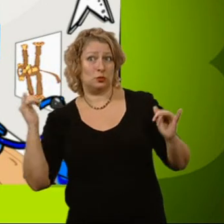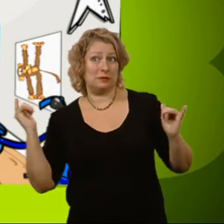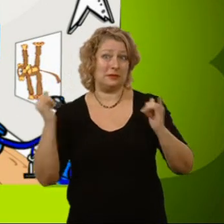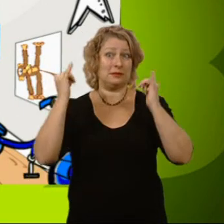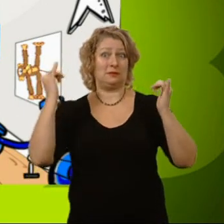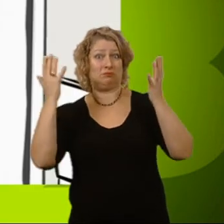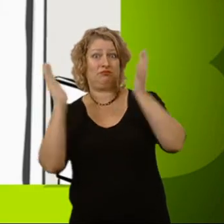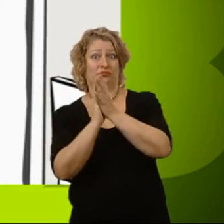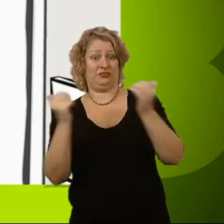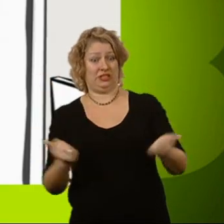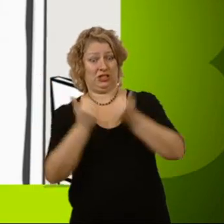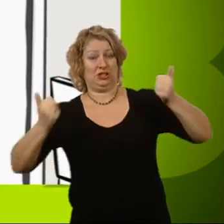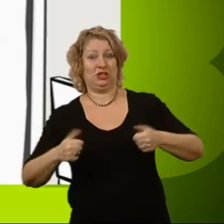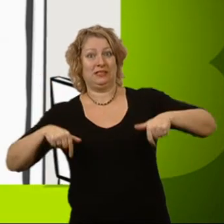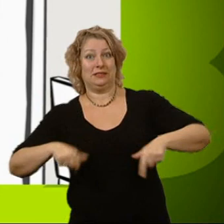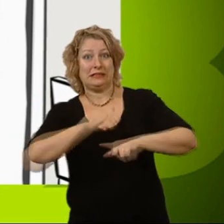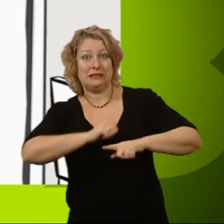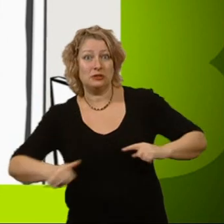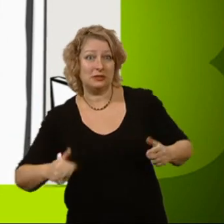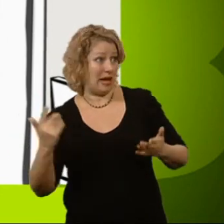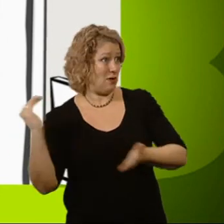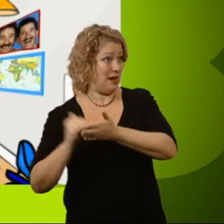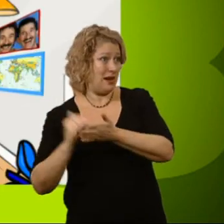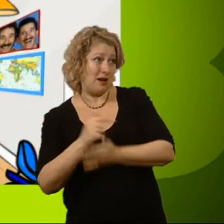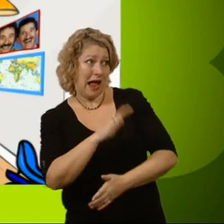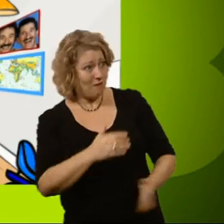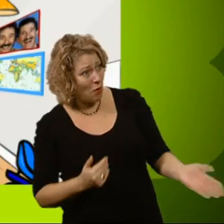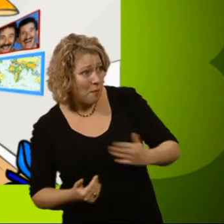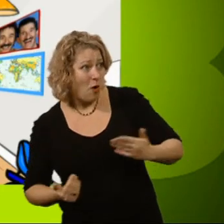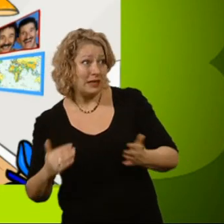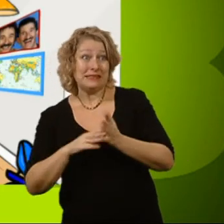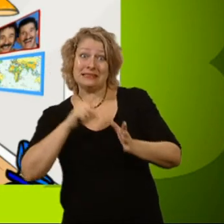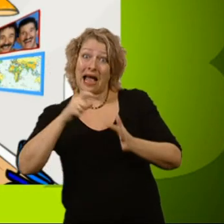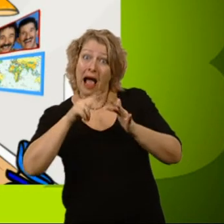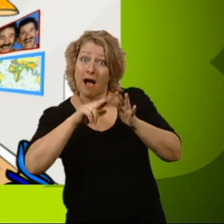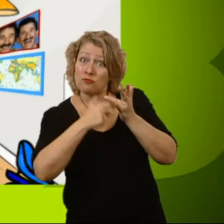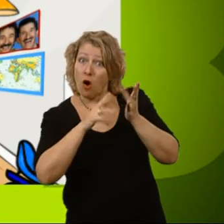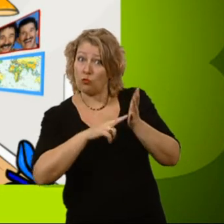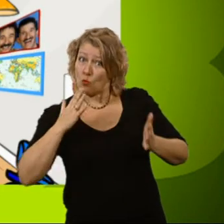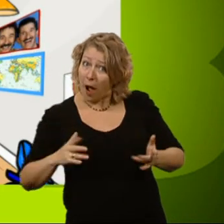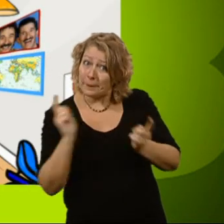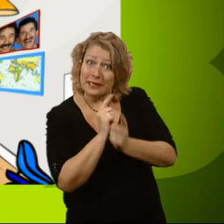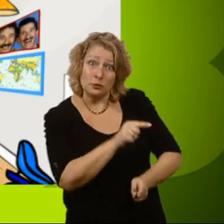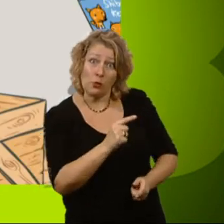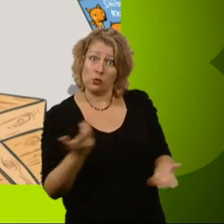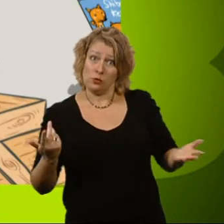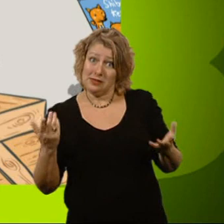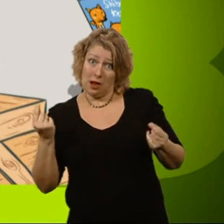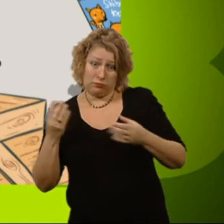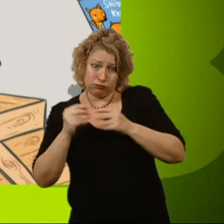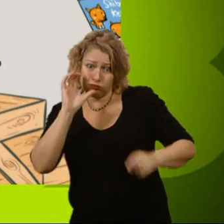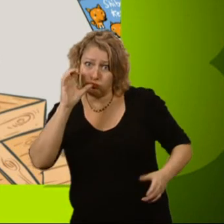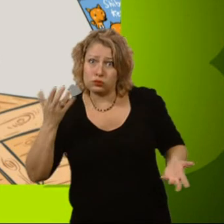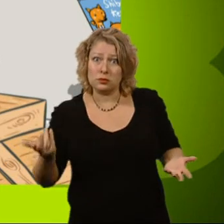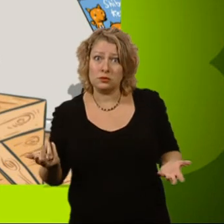celebrate the end of the series. They're arriving now by minibus. You've got to come out because Zac Efron really wants to meet you. And we've nearly run out of squash.